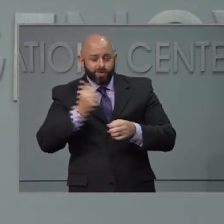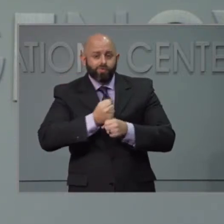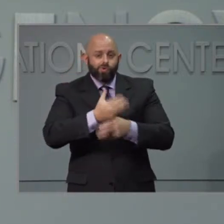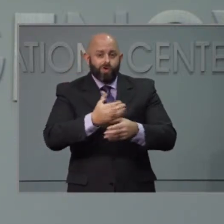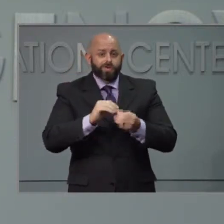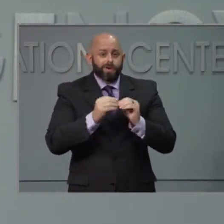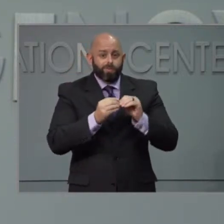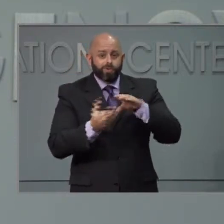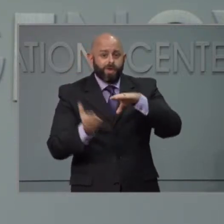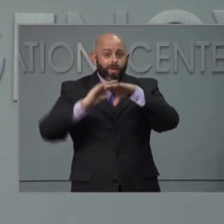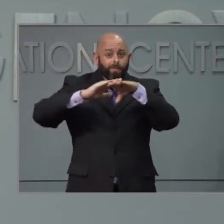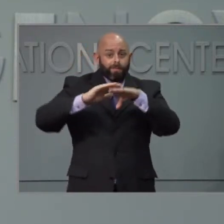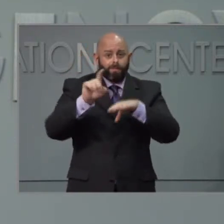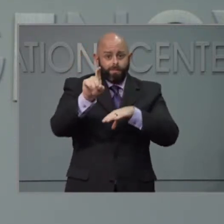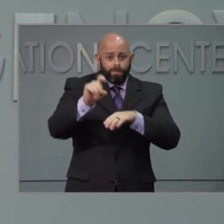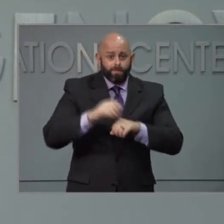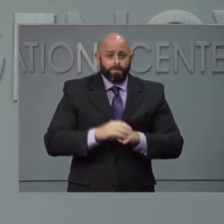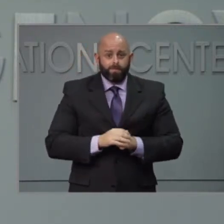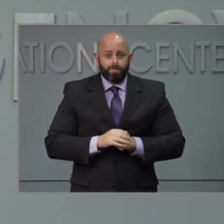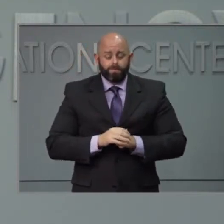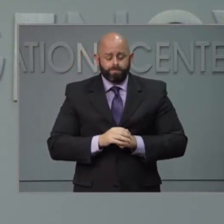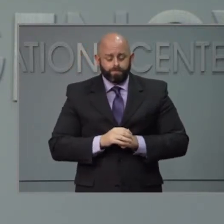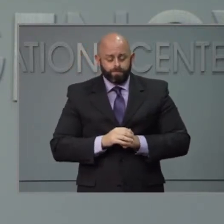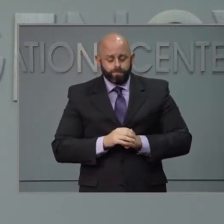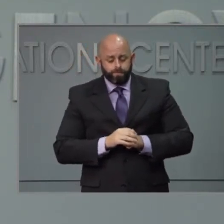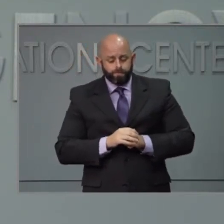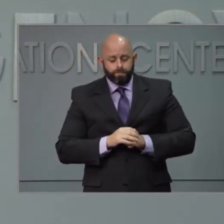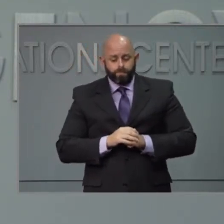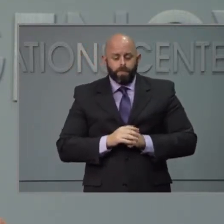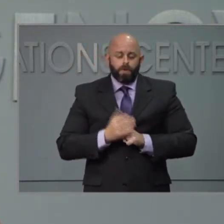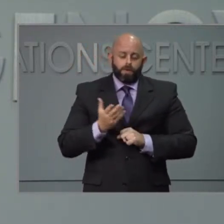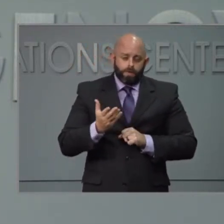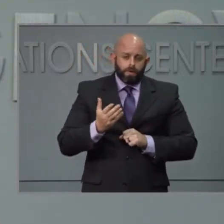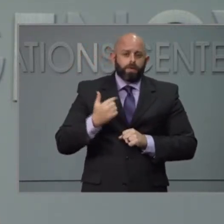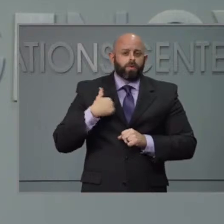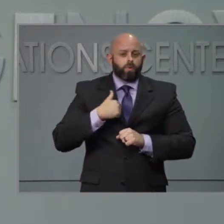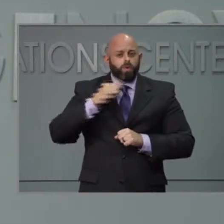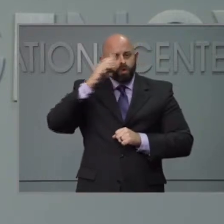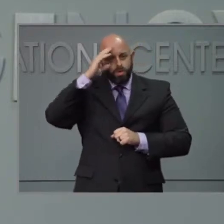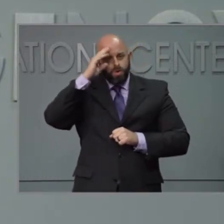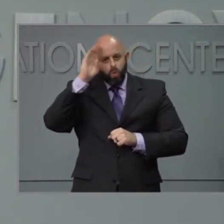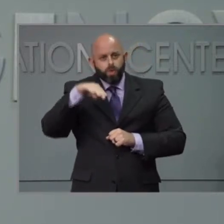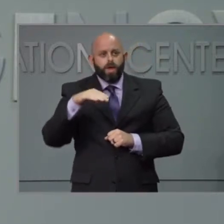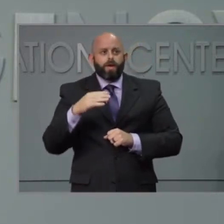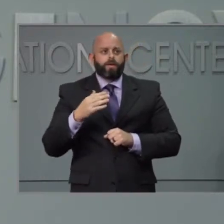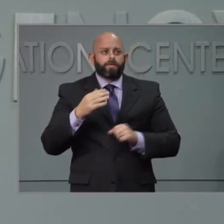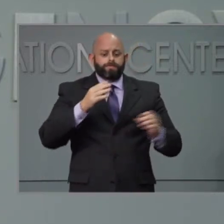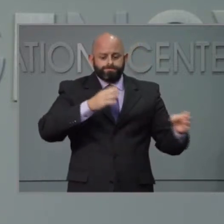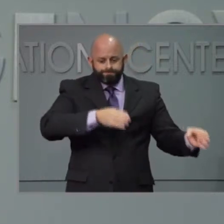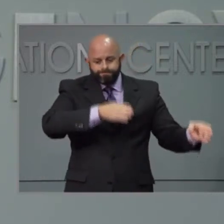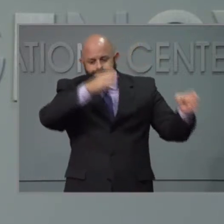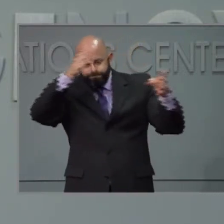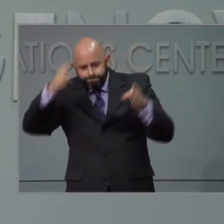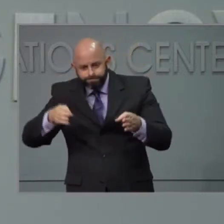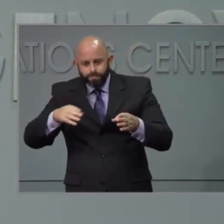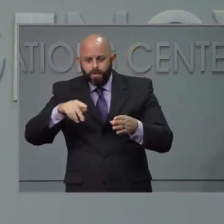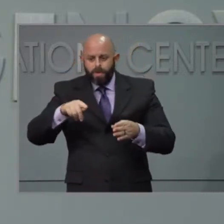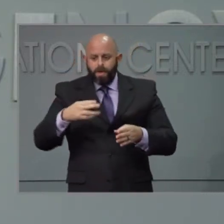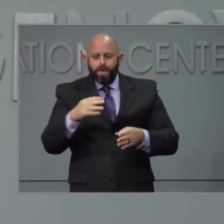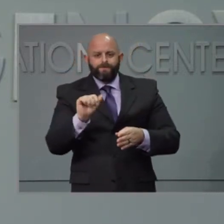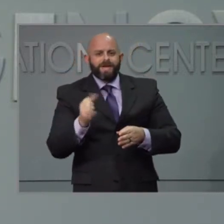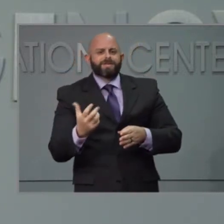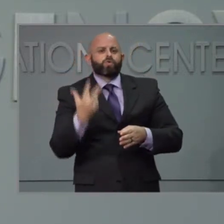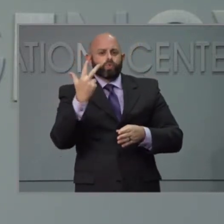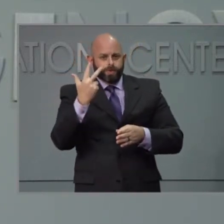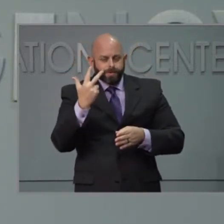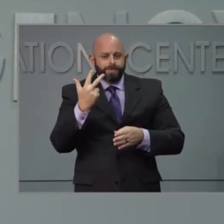look at our trends over the last number of weeks. We know that it takes some time for an action like easing of restrictions for phase 3 for them to